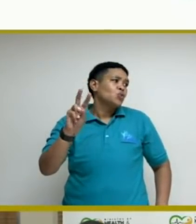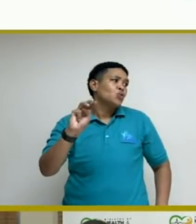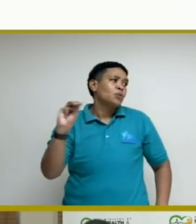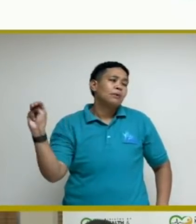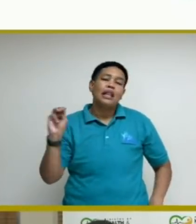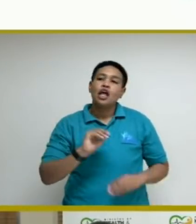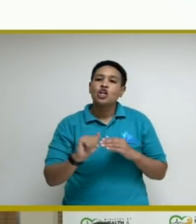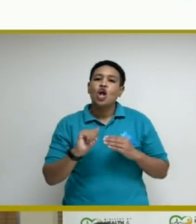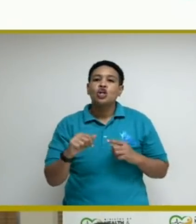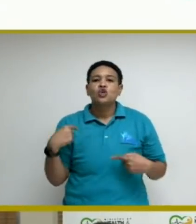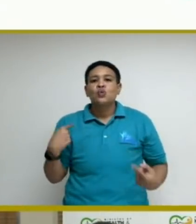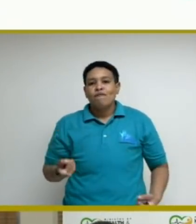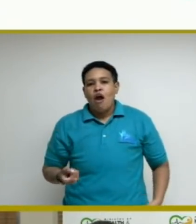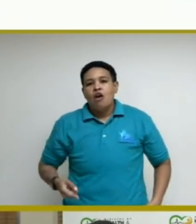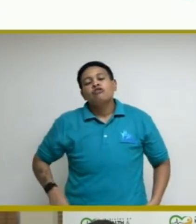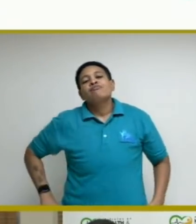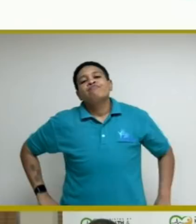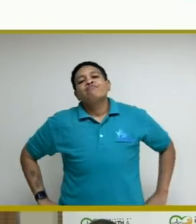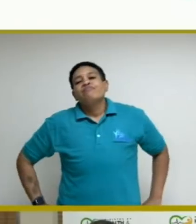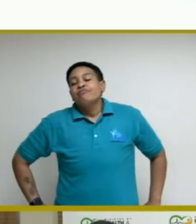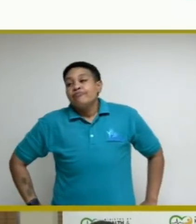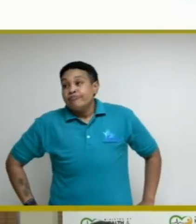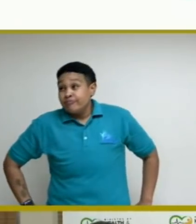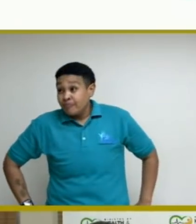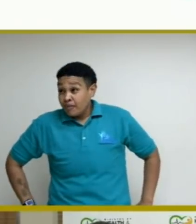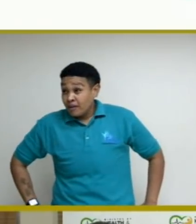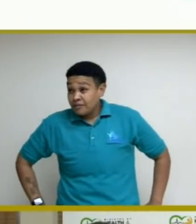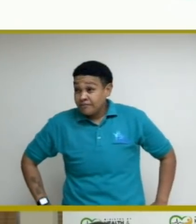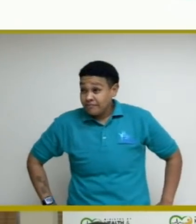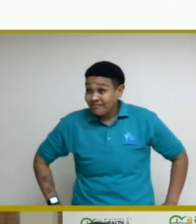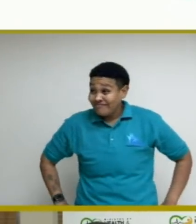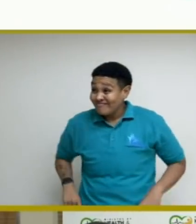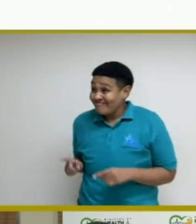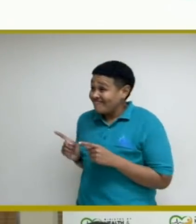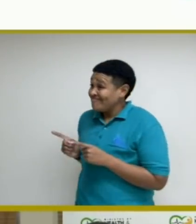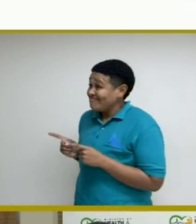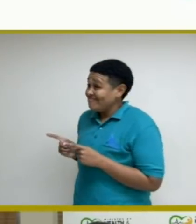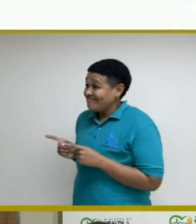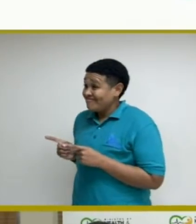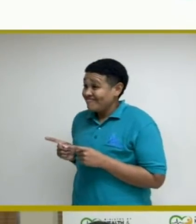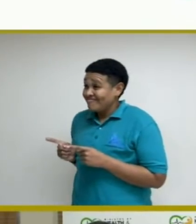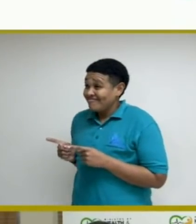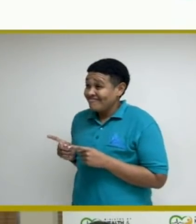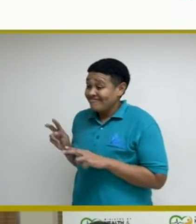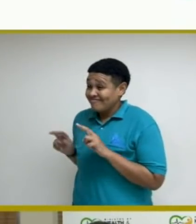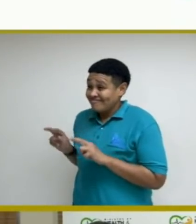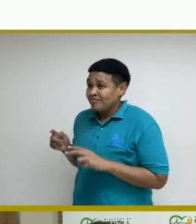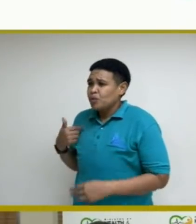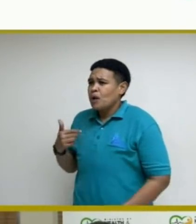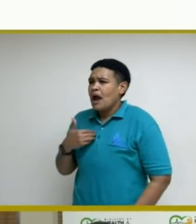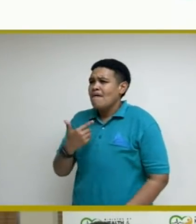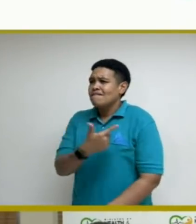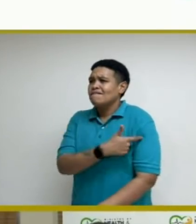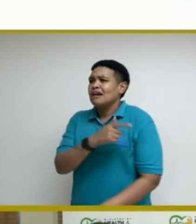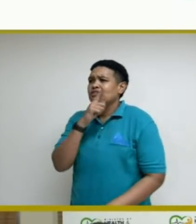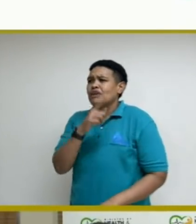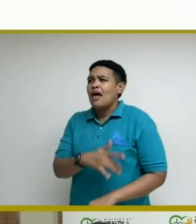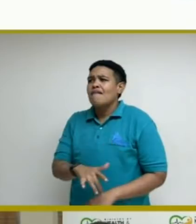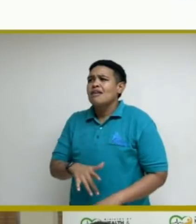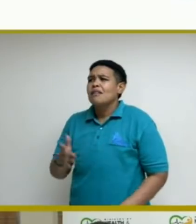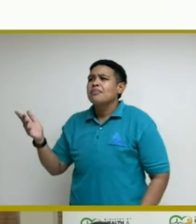million to date. As the minister said, we do have vaccines in